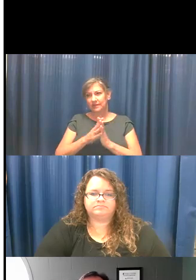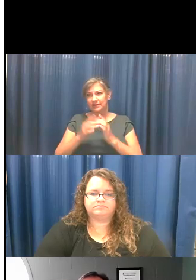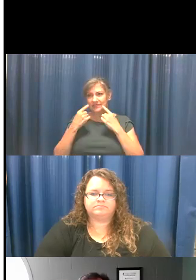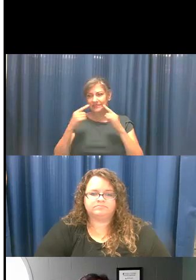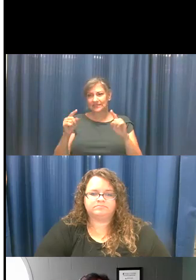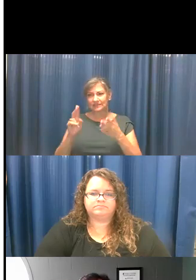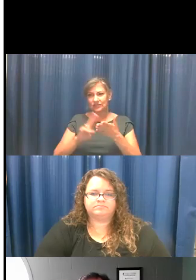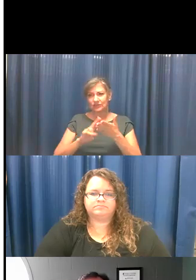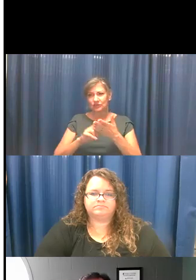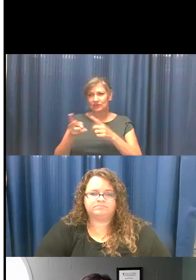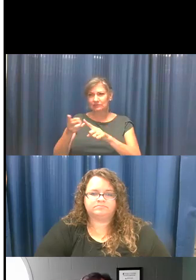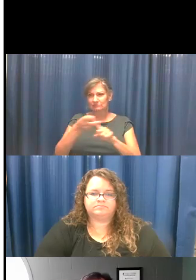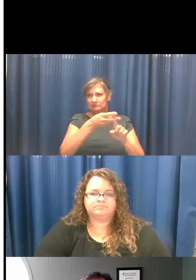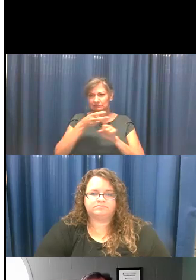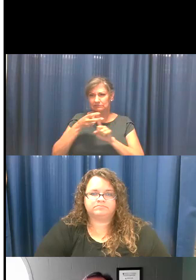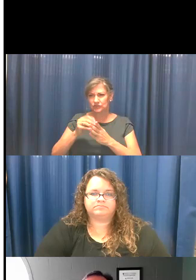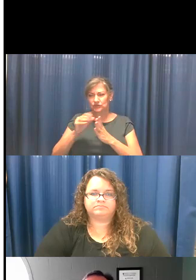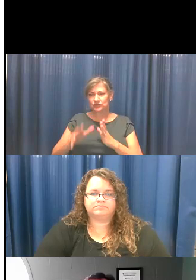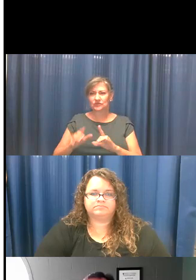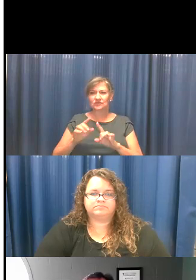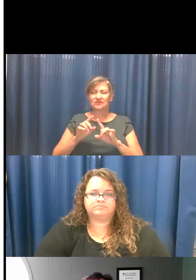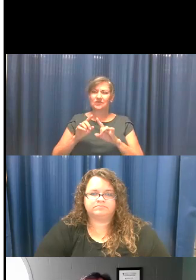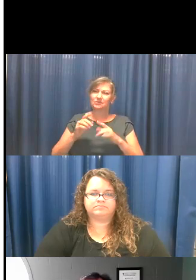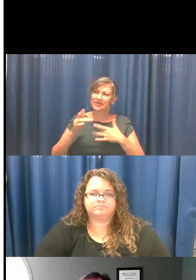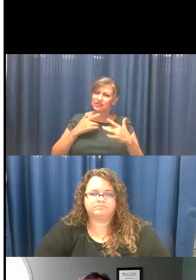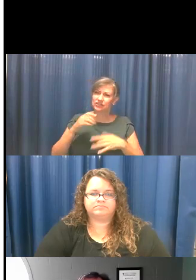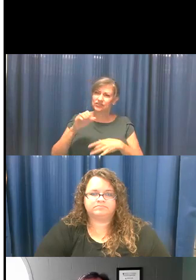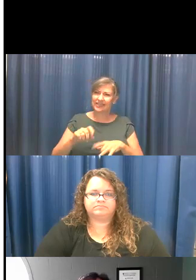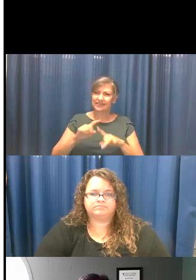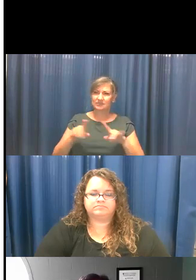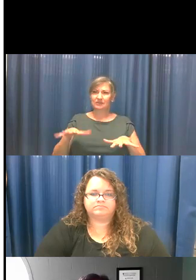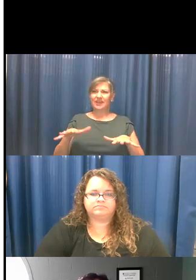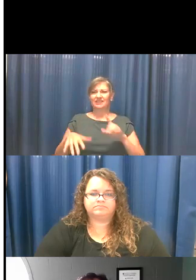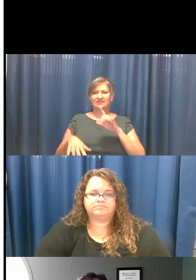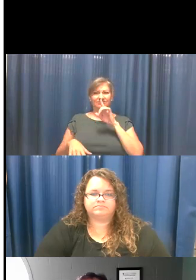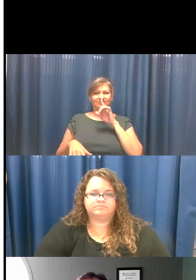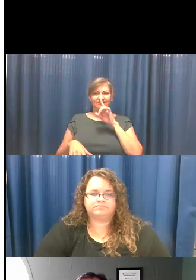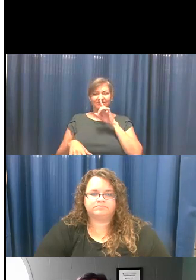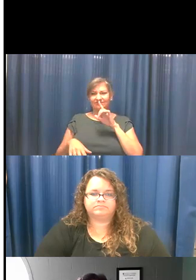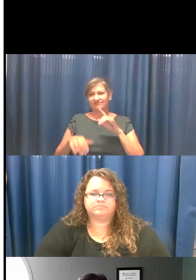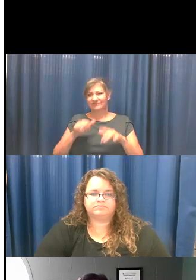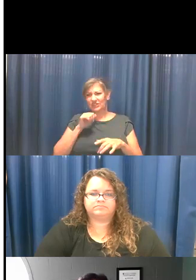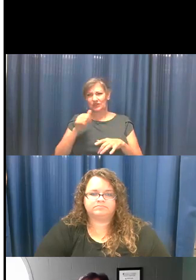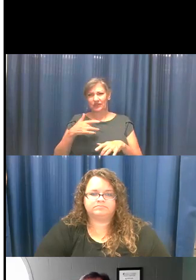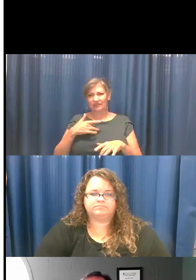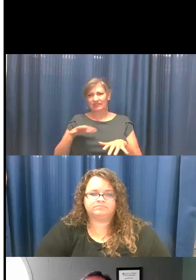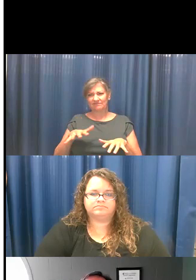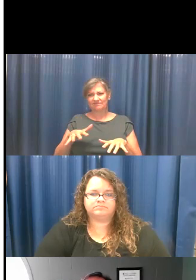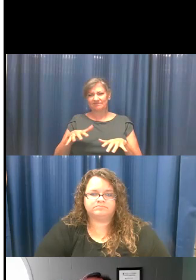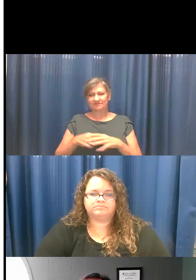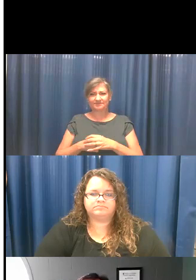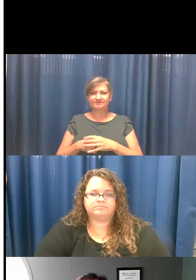everyone to be concerned, but I don't want anybody to be panicked or feeling undue anxiety about this.